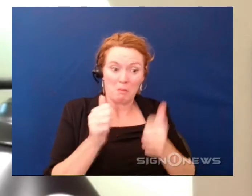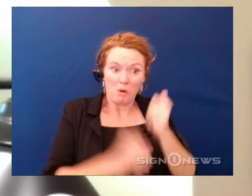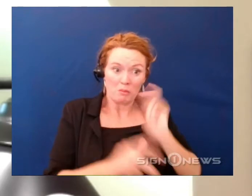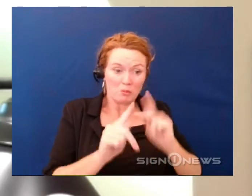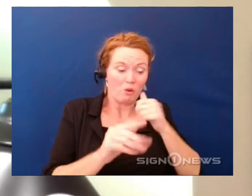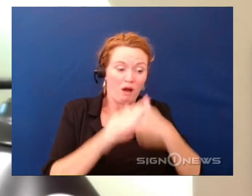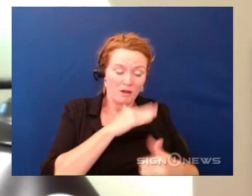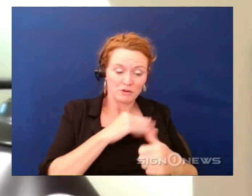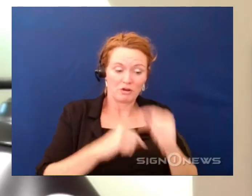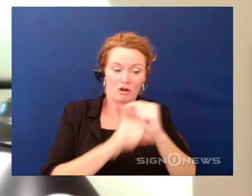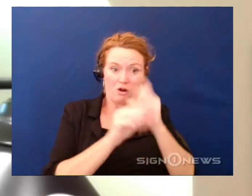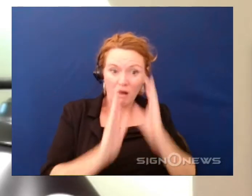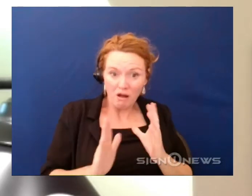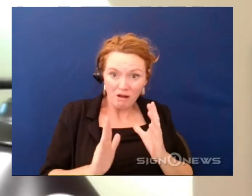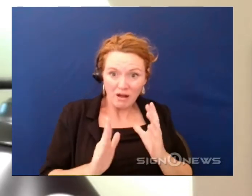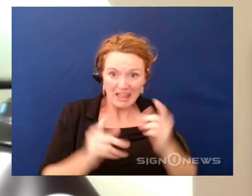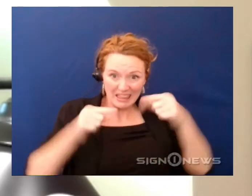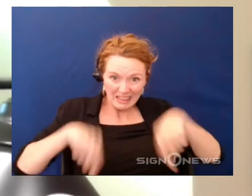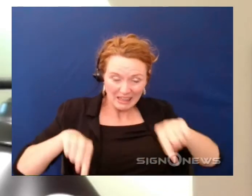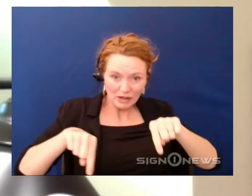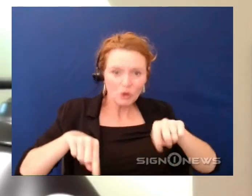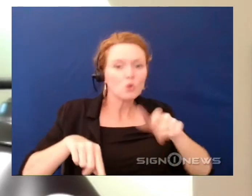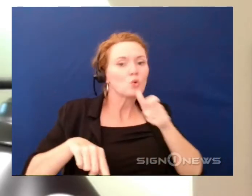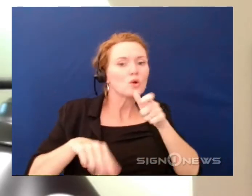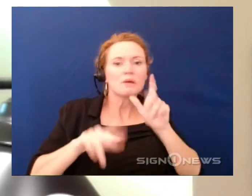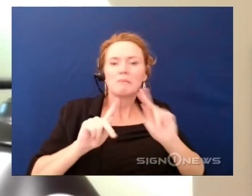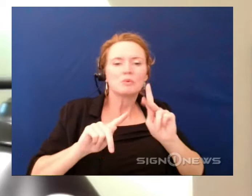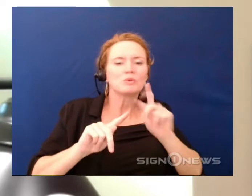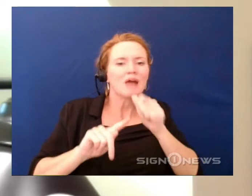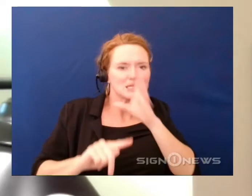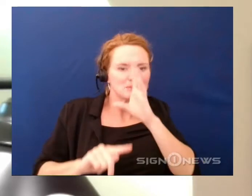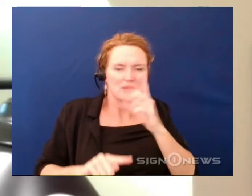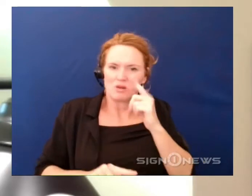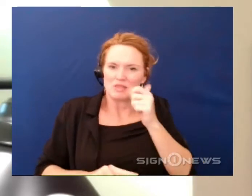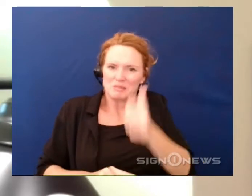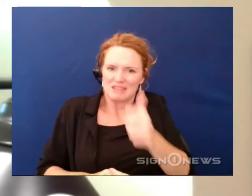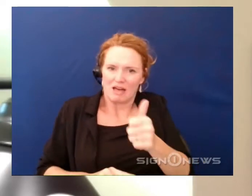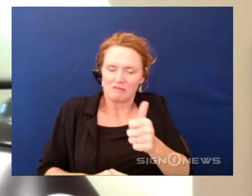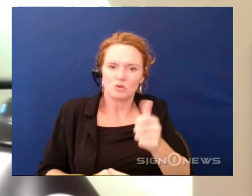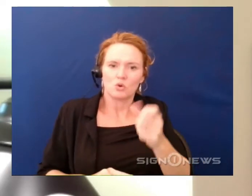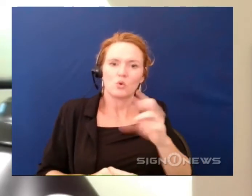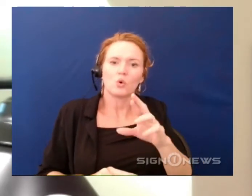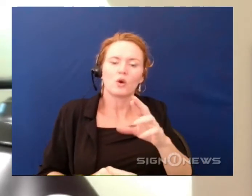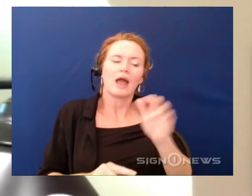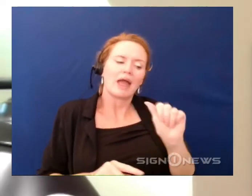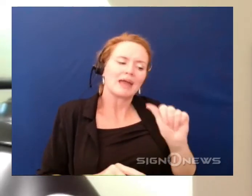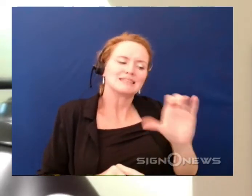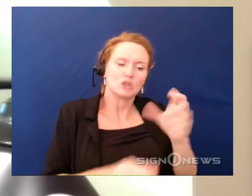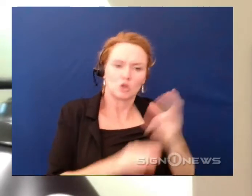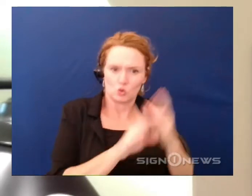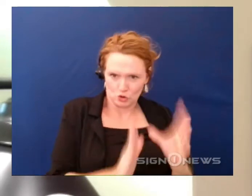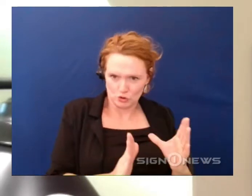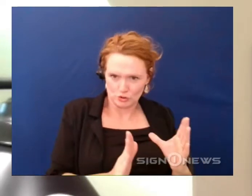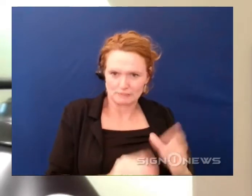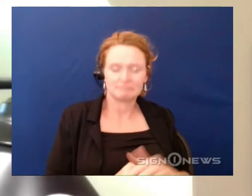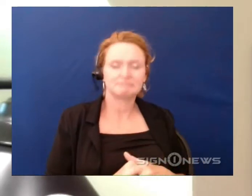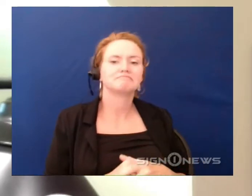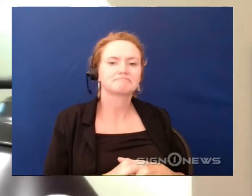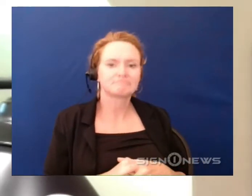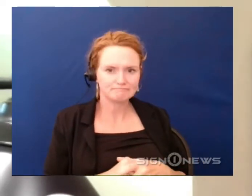and conservatorships in this country are people who cannot rely on speech to be understood, or AAC users.